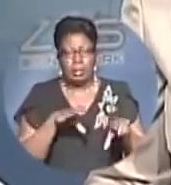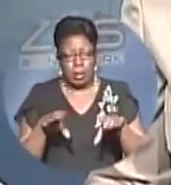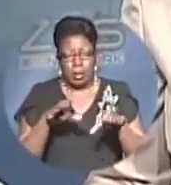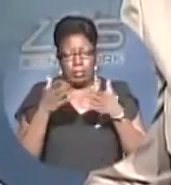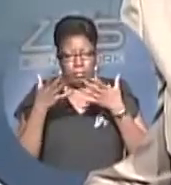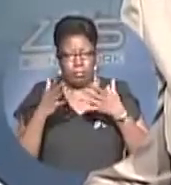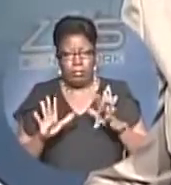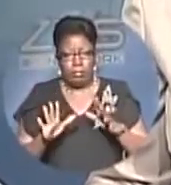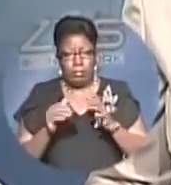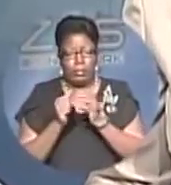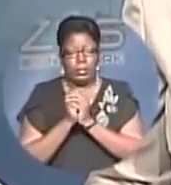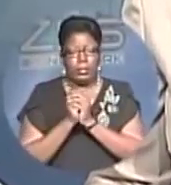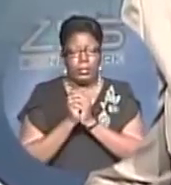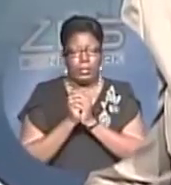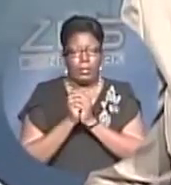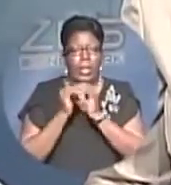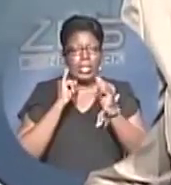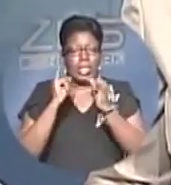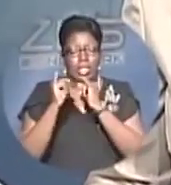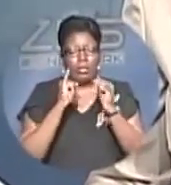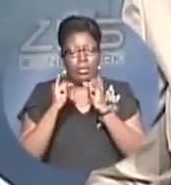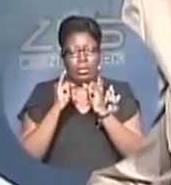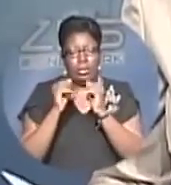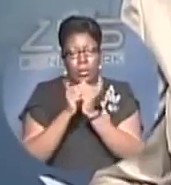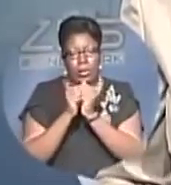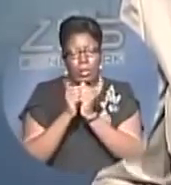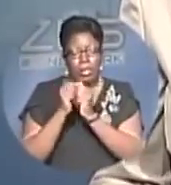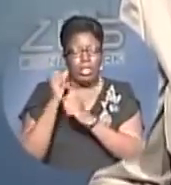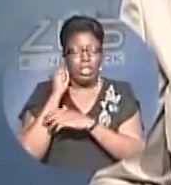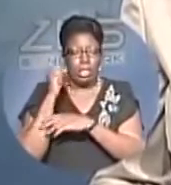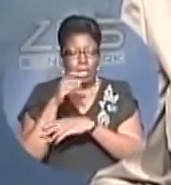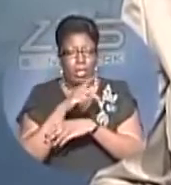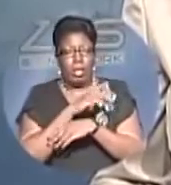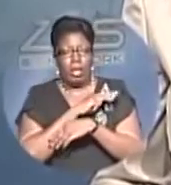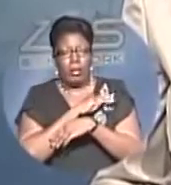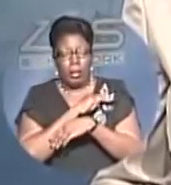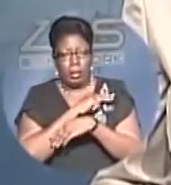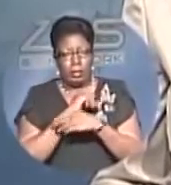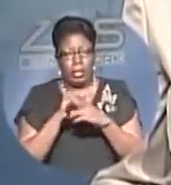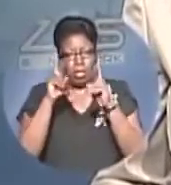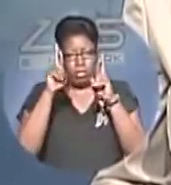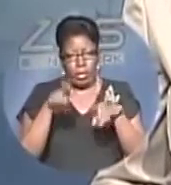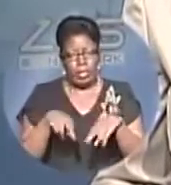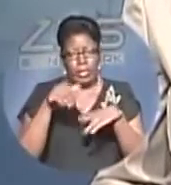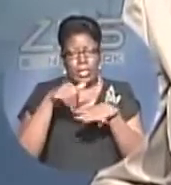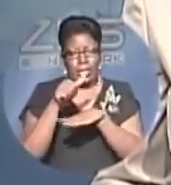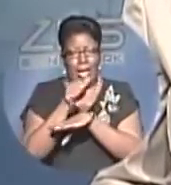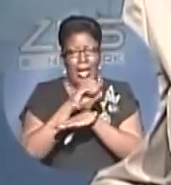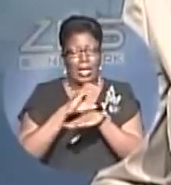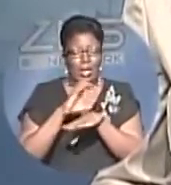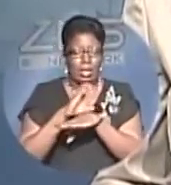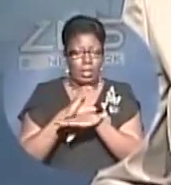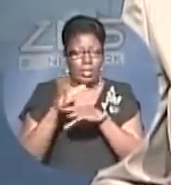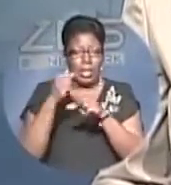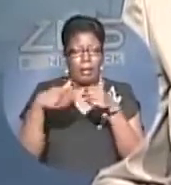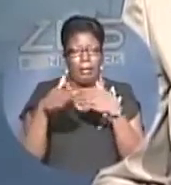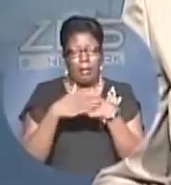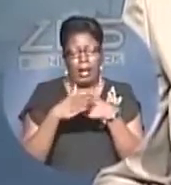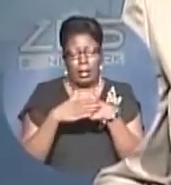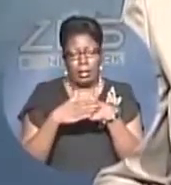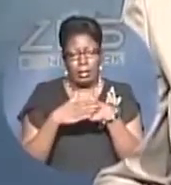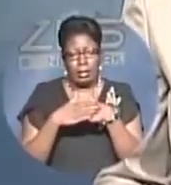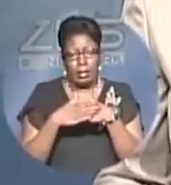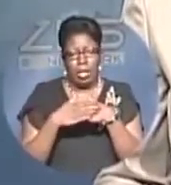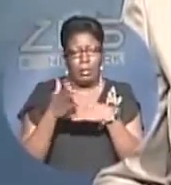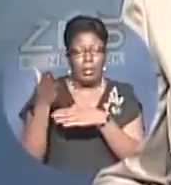report or an interview by our Shenique Miller on developments in Crooked Island. Meantime, residents in Acklins trying to get back to normalcy